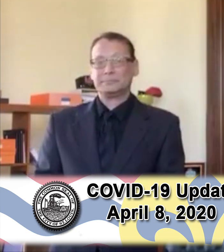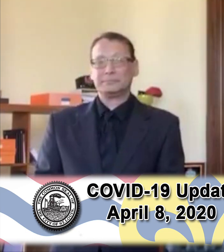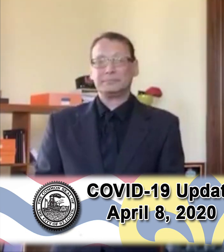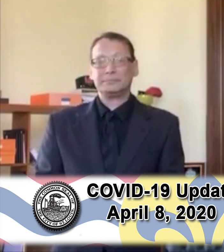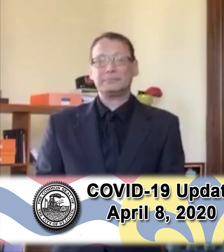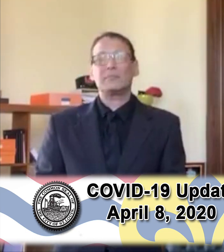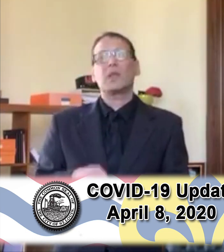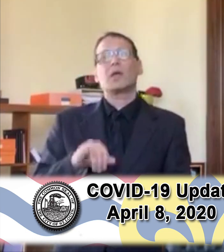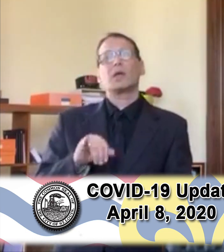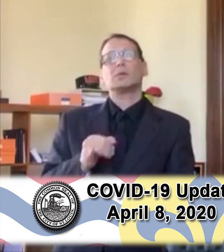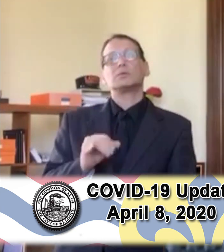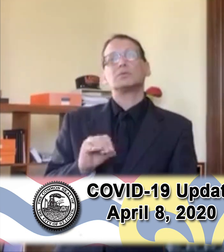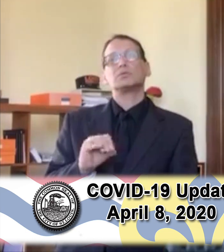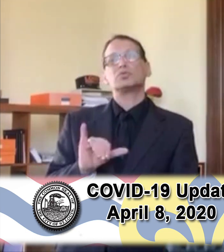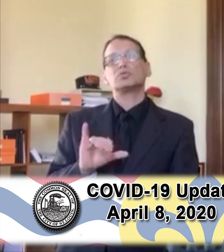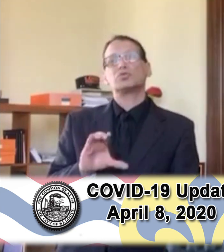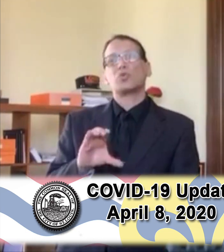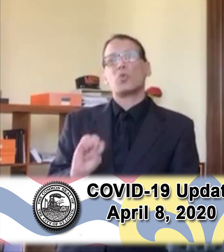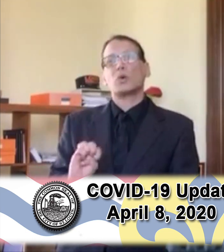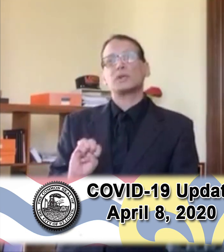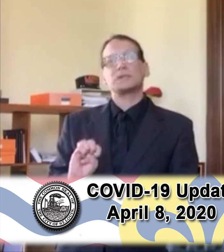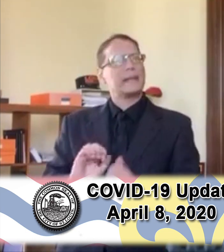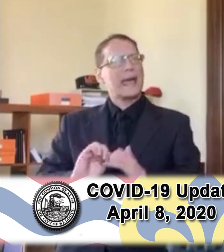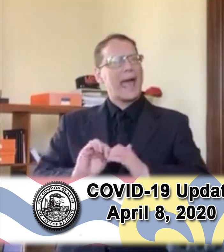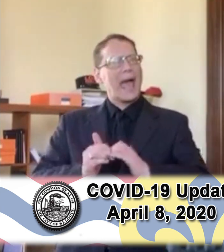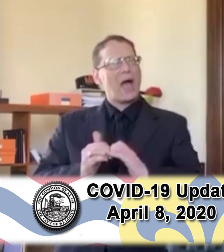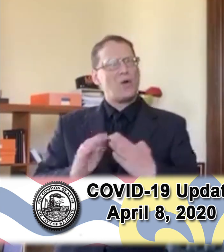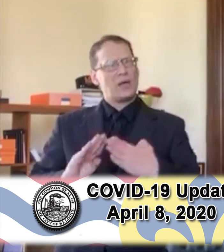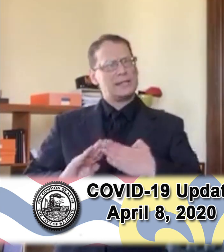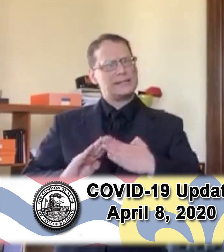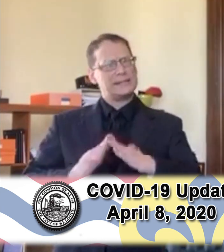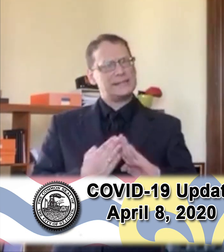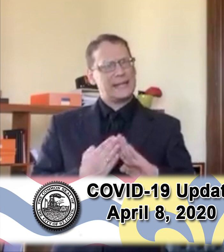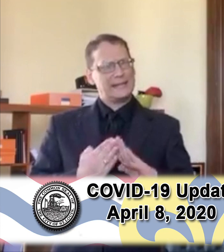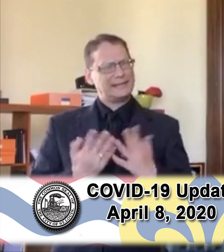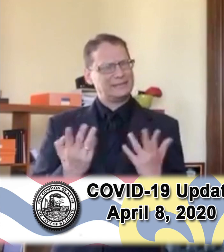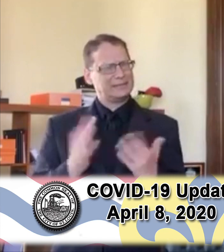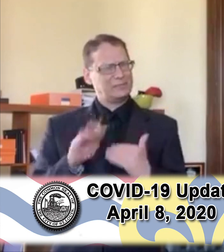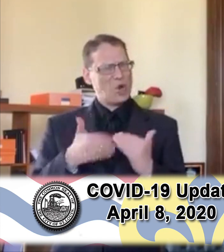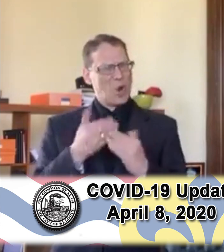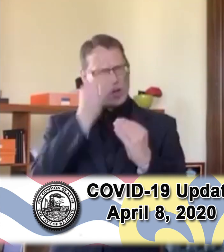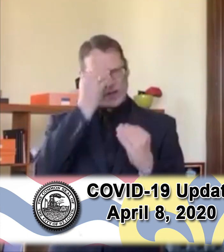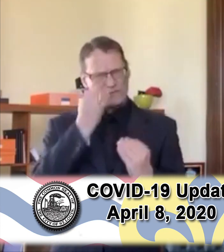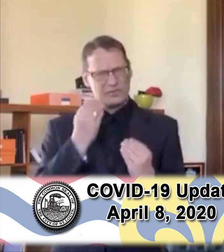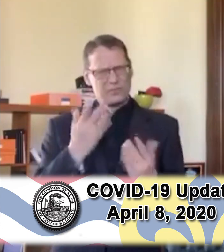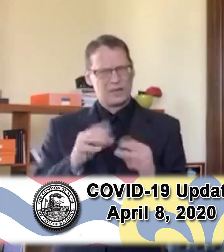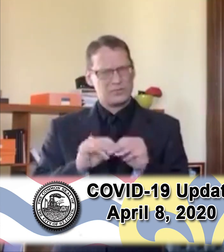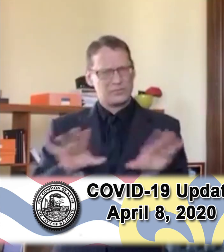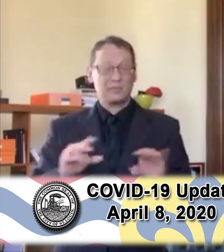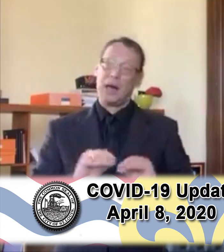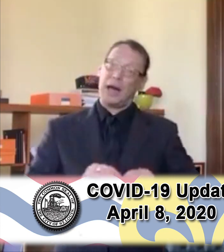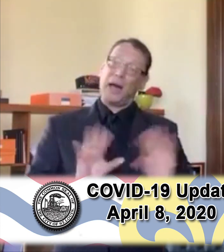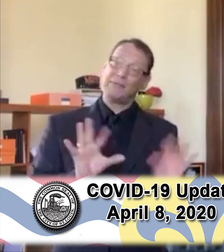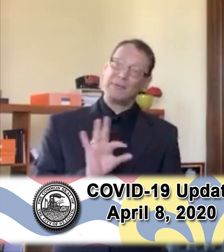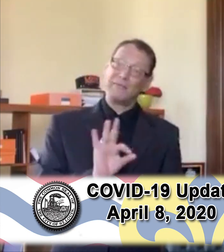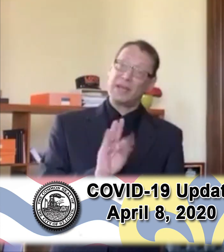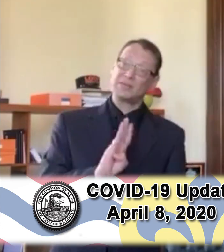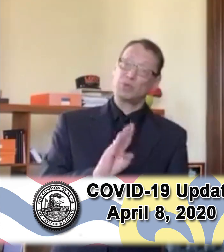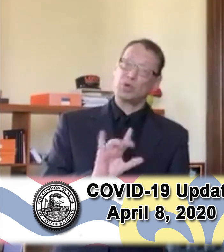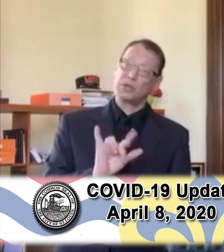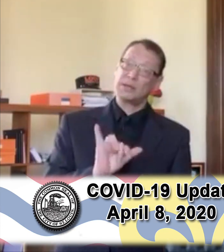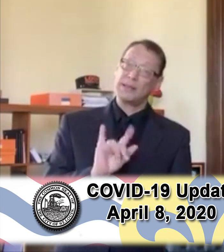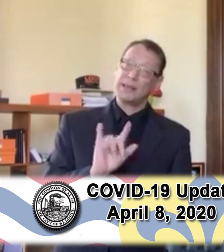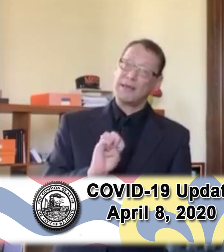Mayor, Joyce would like to know, how is the city working on getting all of this information out? Obviously, you're doing your Facebook Live, but what are your strategies in getting the word